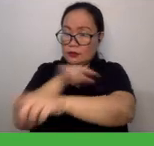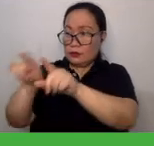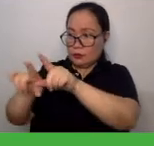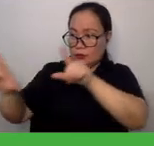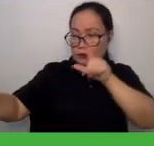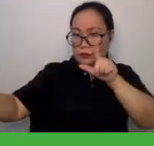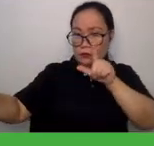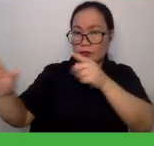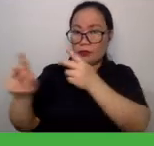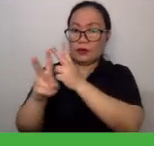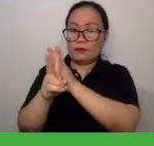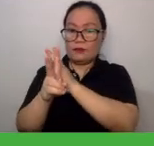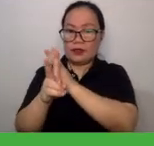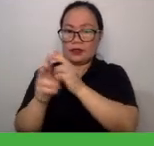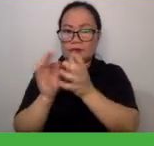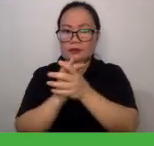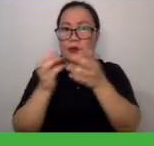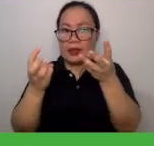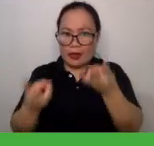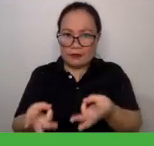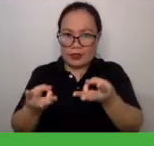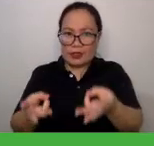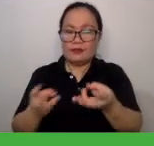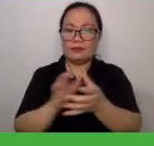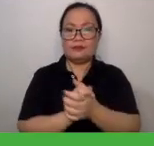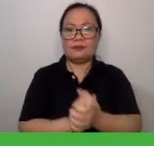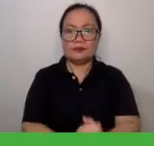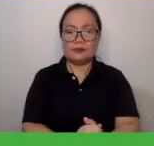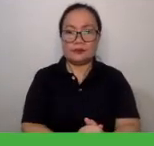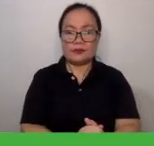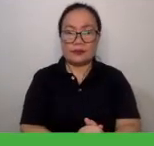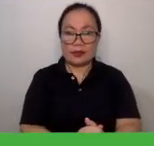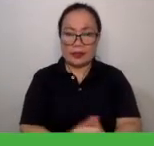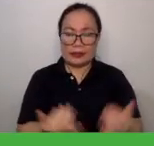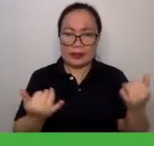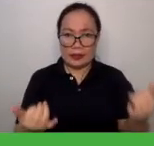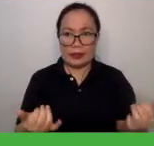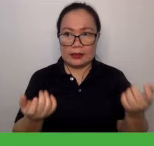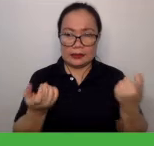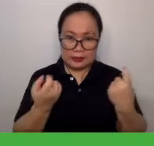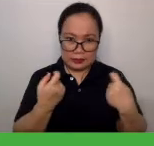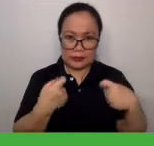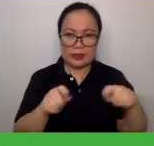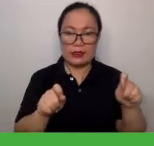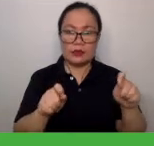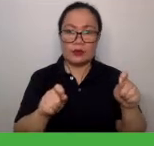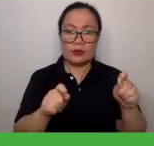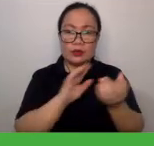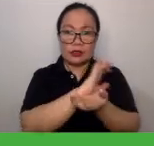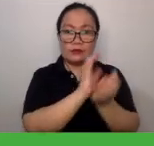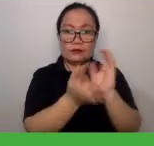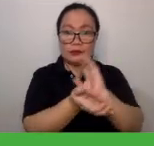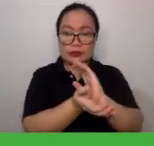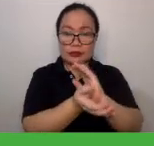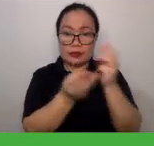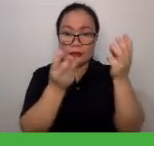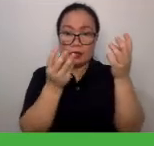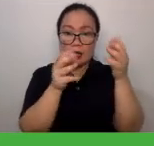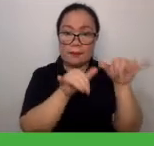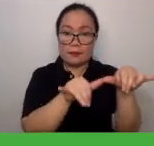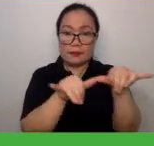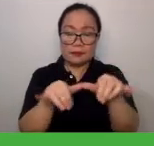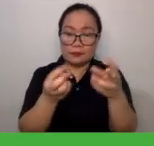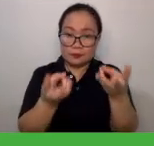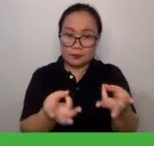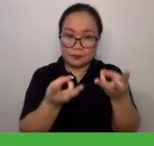kabigat. Okay? So, let's try to convert the measures of weight in the English system. So,